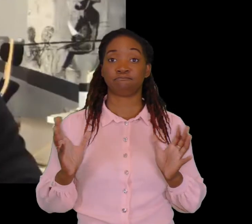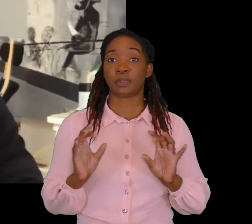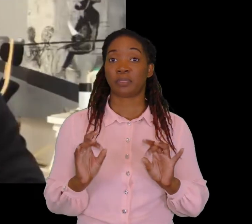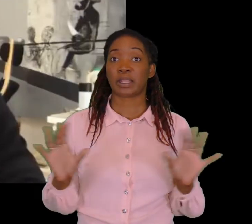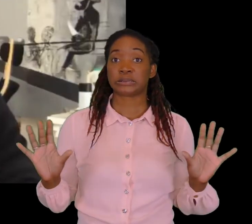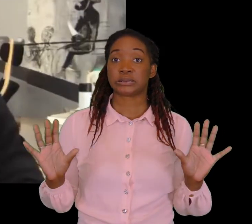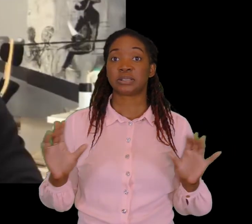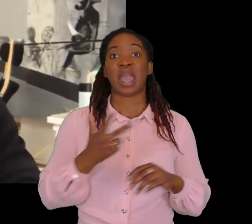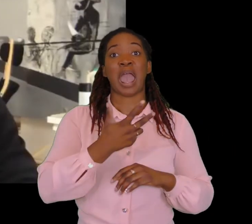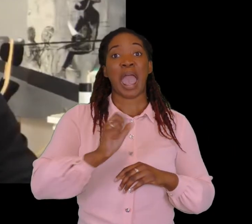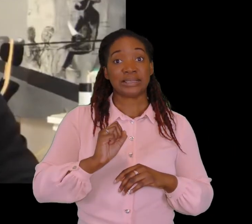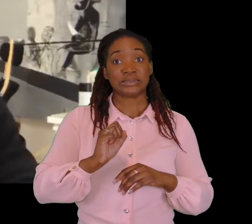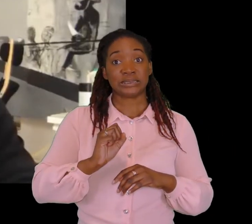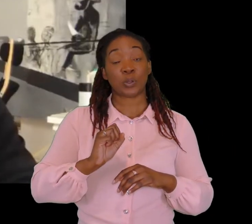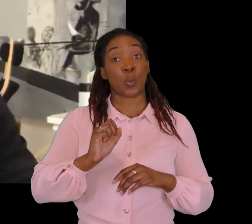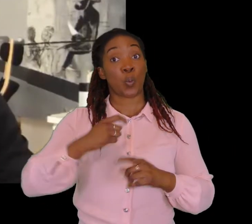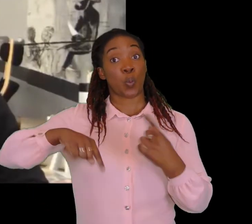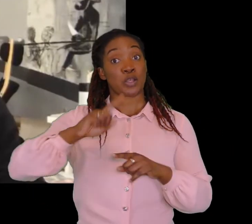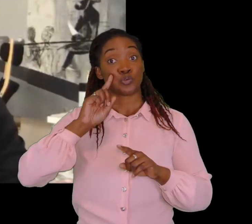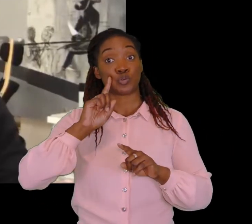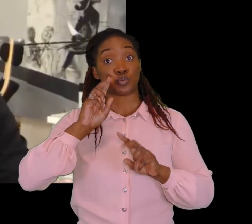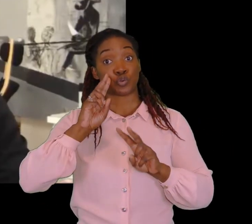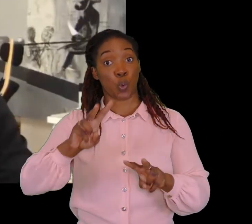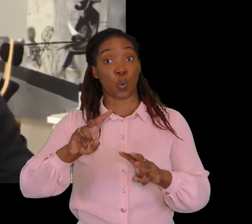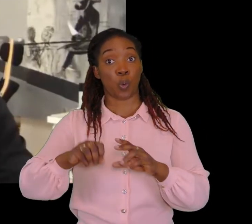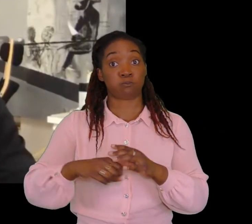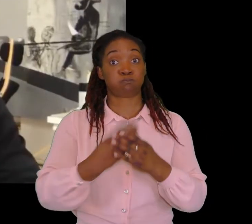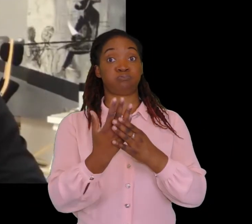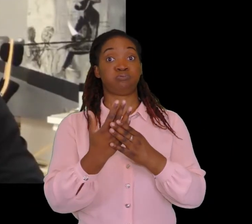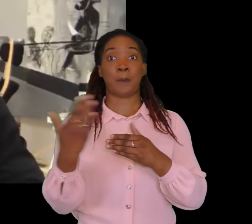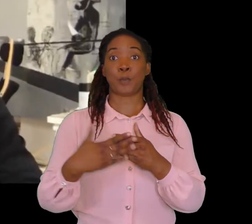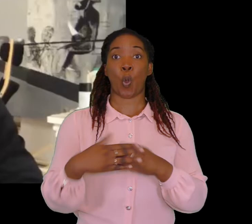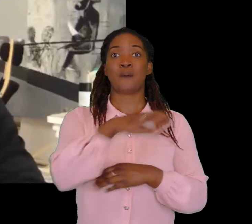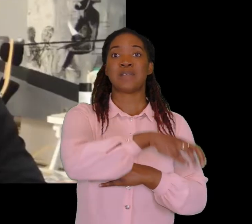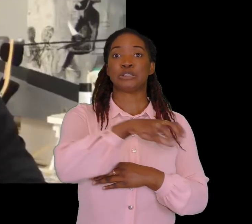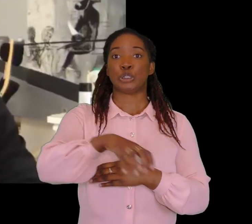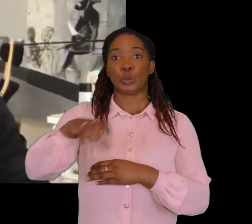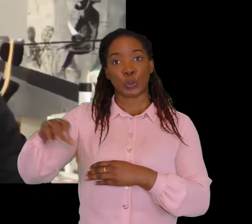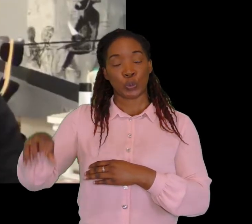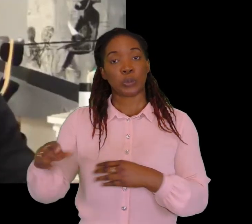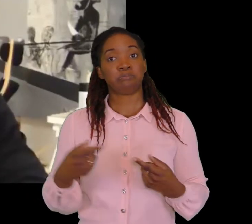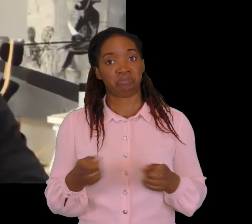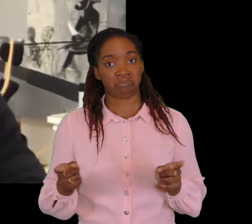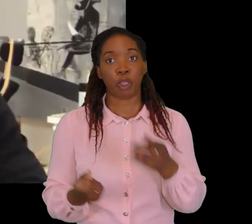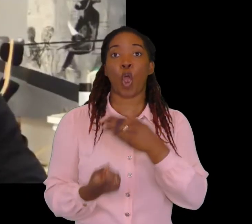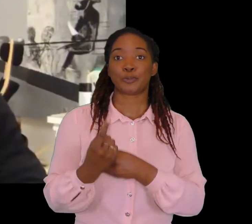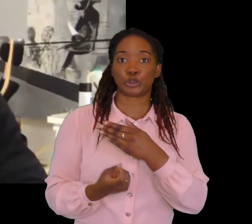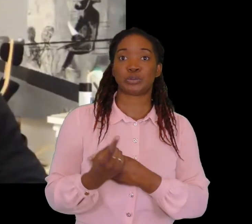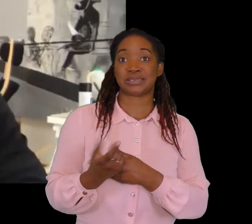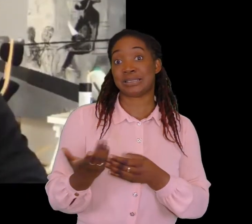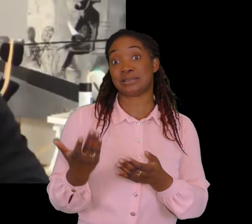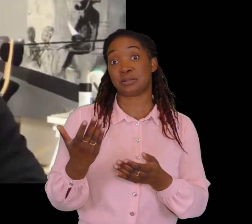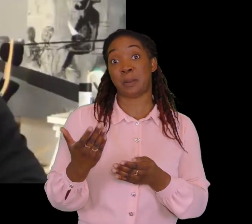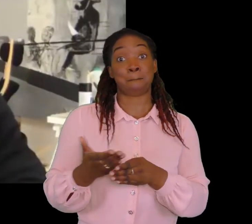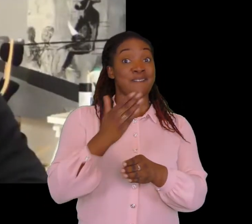in the 80s, what we saw was the emergence of so very many more venues which didn't, and opportunities which didn't exist